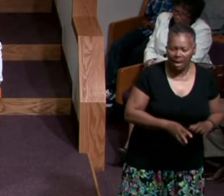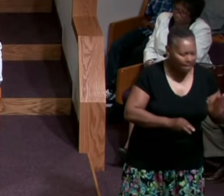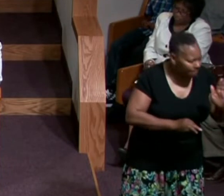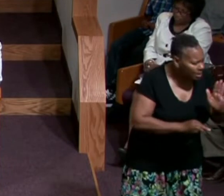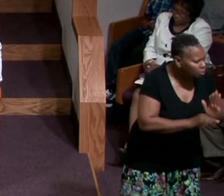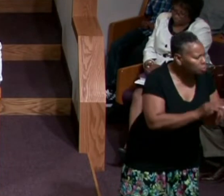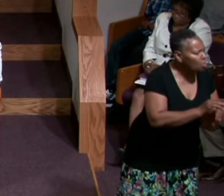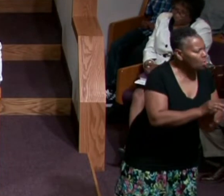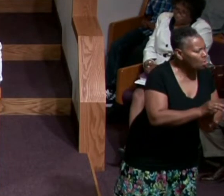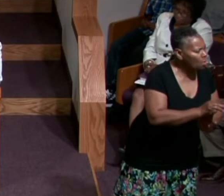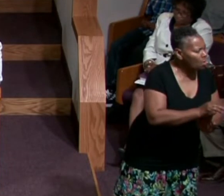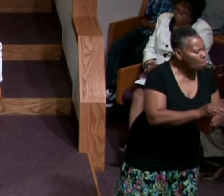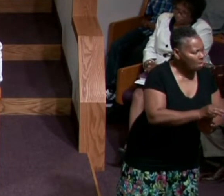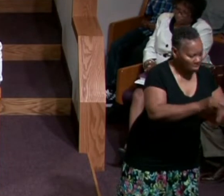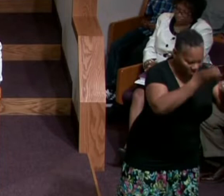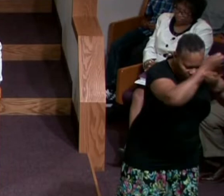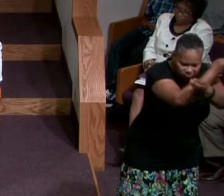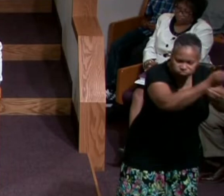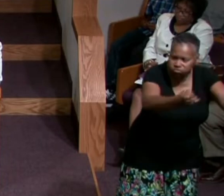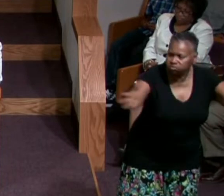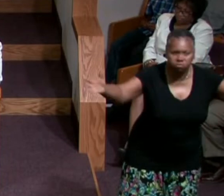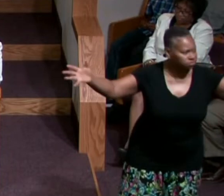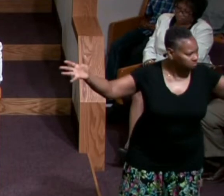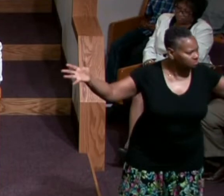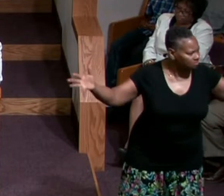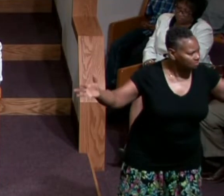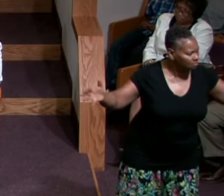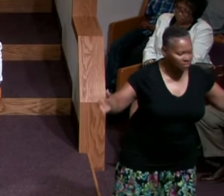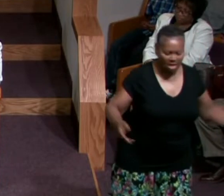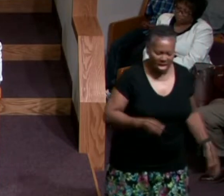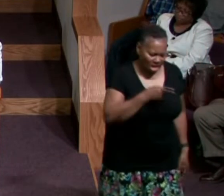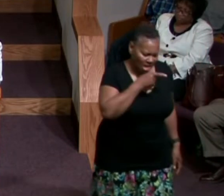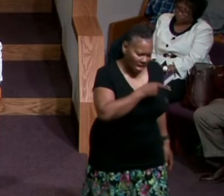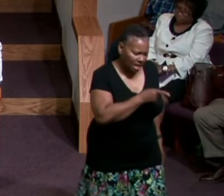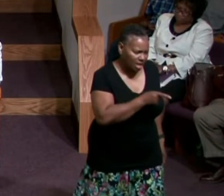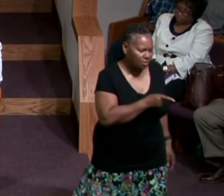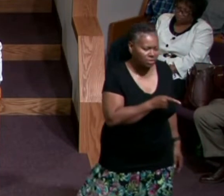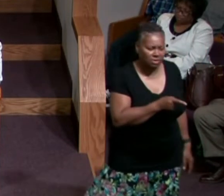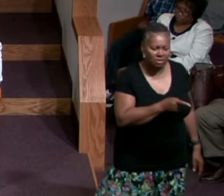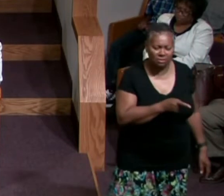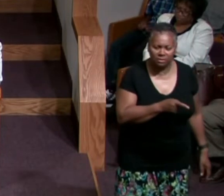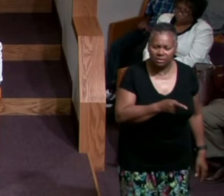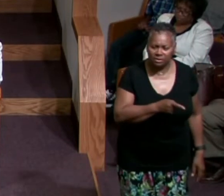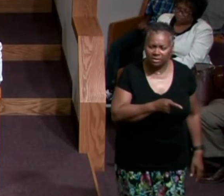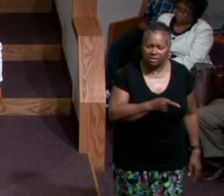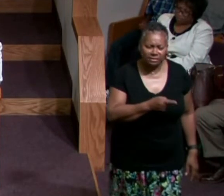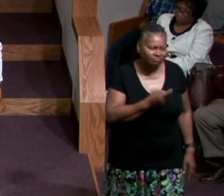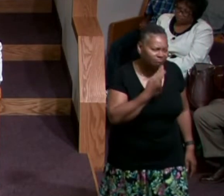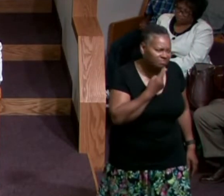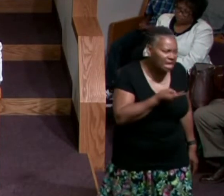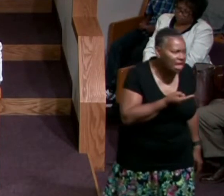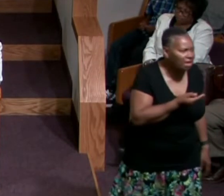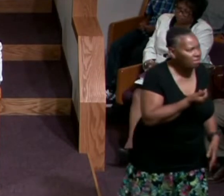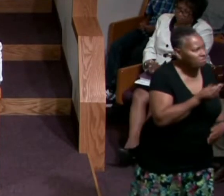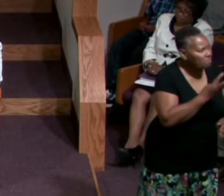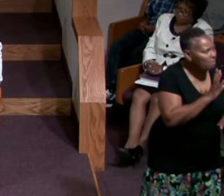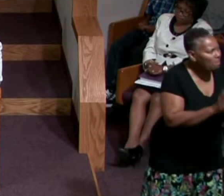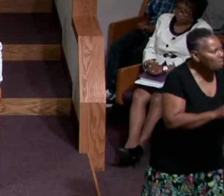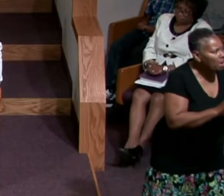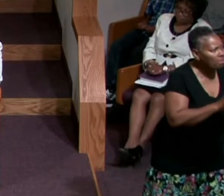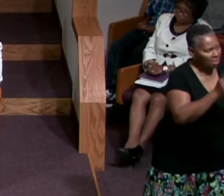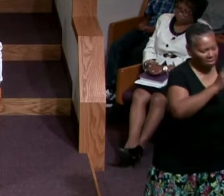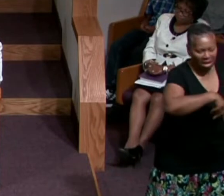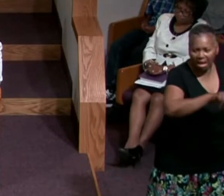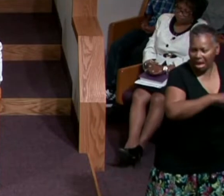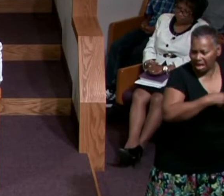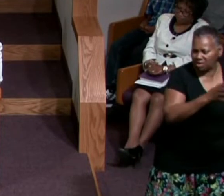too mature to put it on Facebook. He was just going to send out some notices of cancellation about the wedding and mention that,